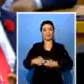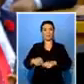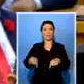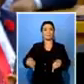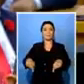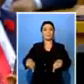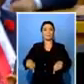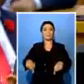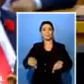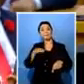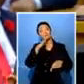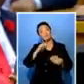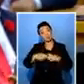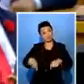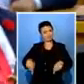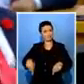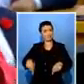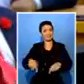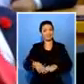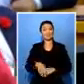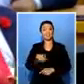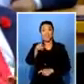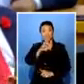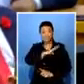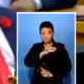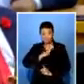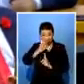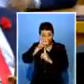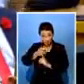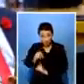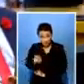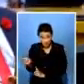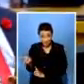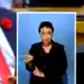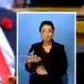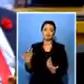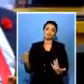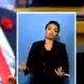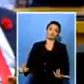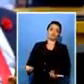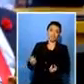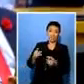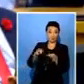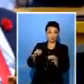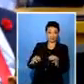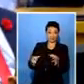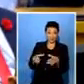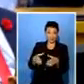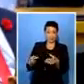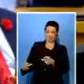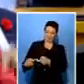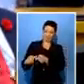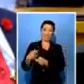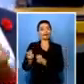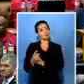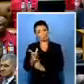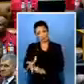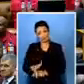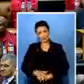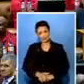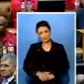order. Here. Point here of we are here. Honorable Malema. You want soldiers to defend Honorable you. Malema. Let soldiers form a political party Honorable and come Honorable